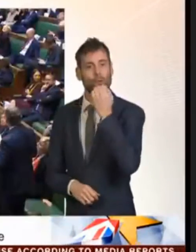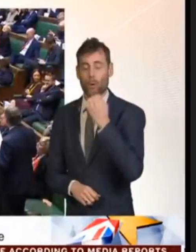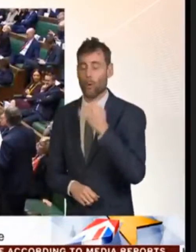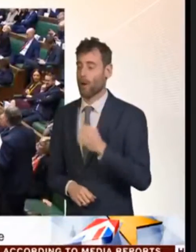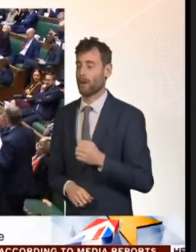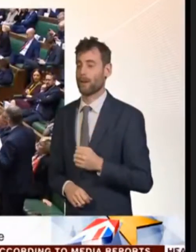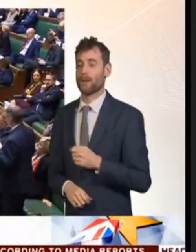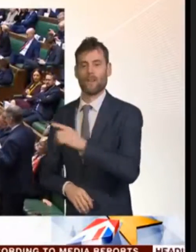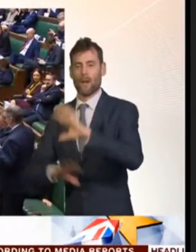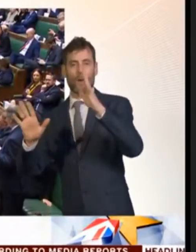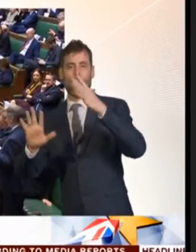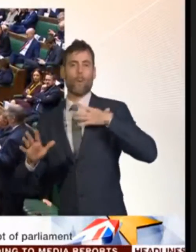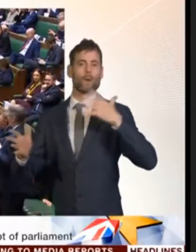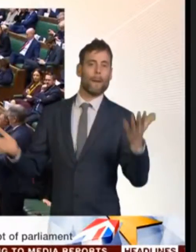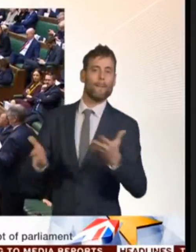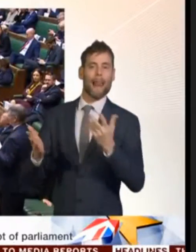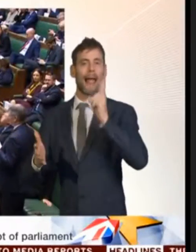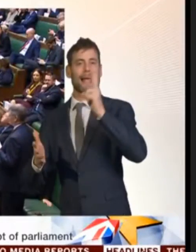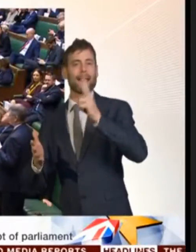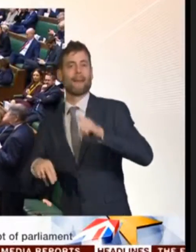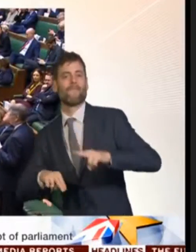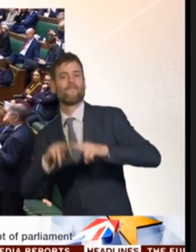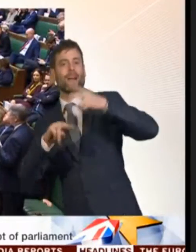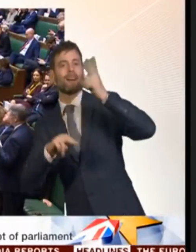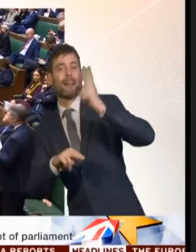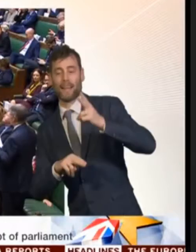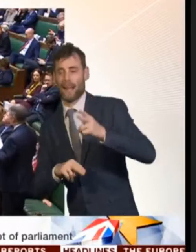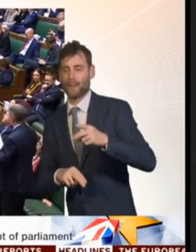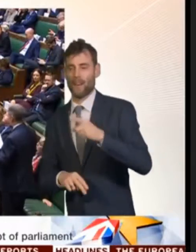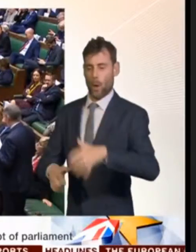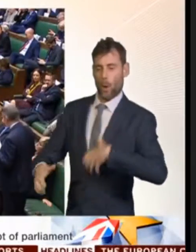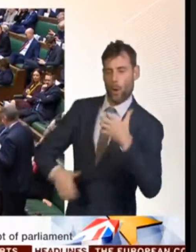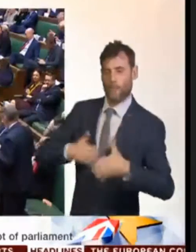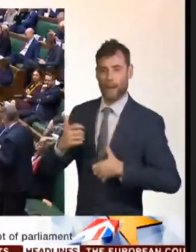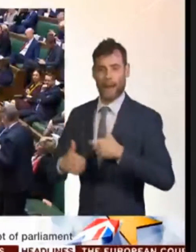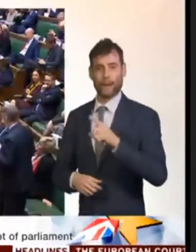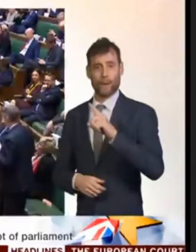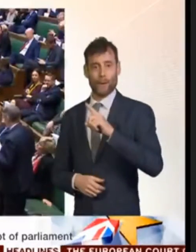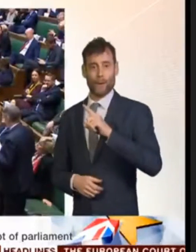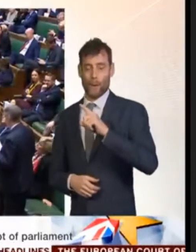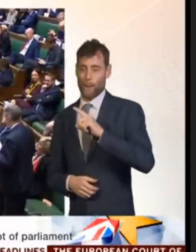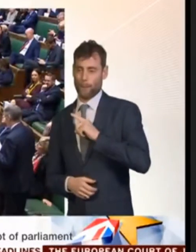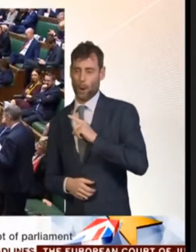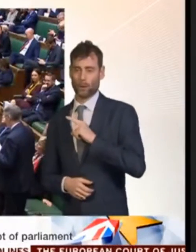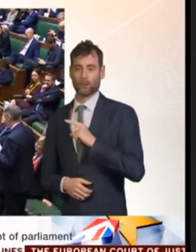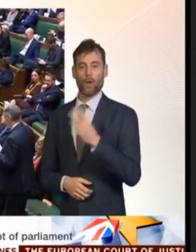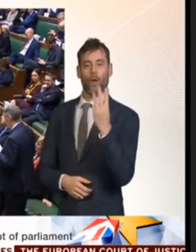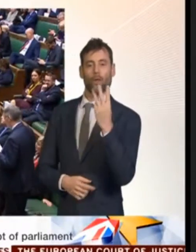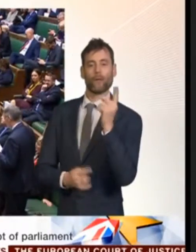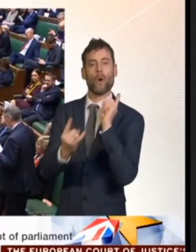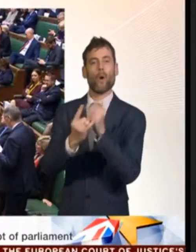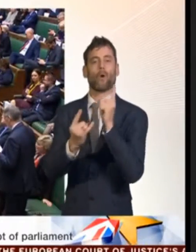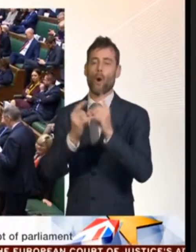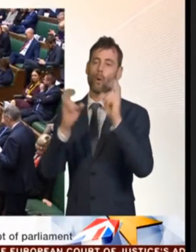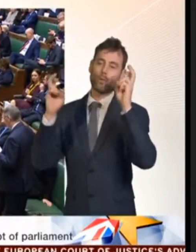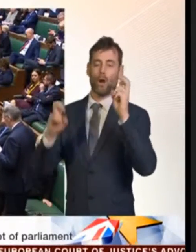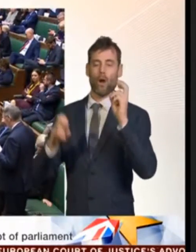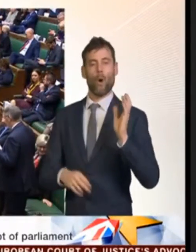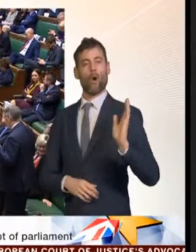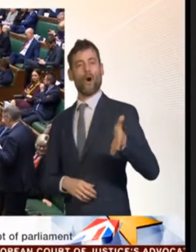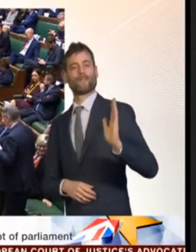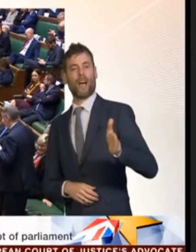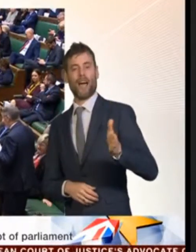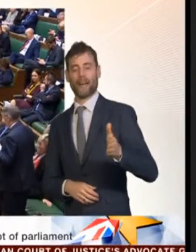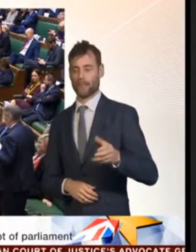allowed to replay the final, but they're complaining that the score's void because the 3 notional goals would all have been offside if there had been anybody there to defend